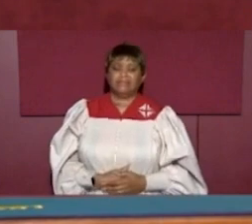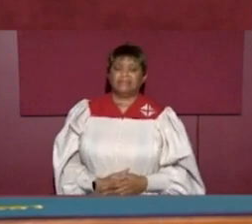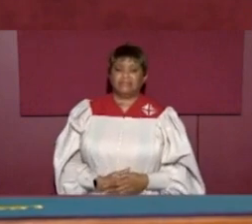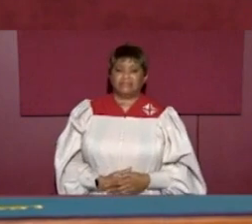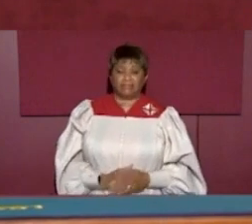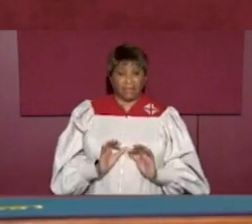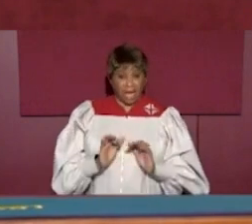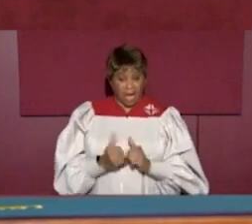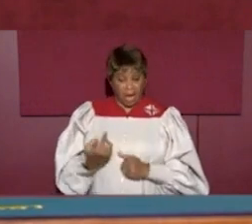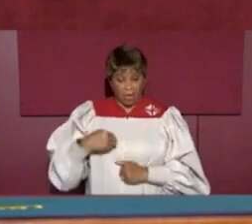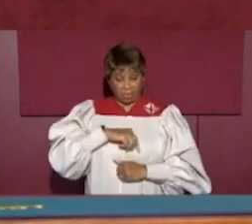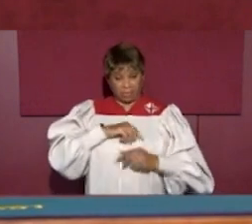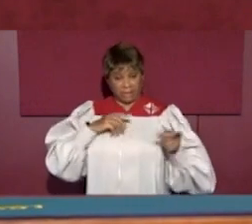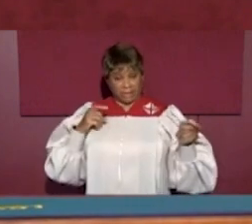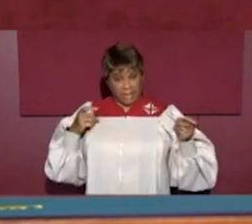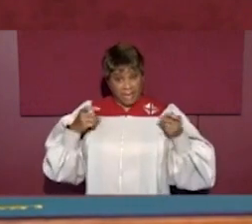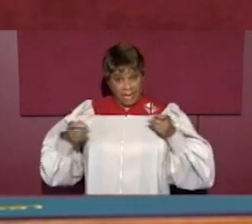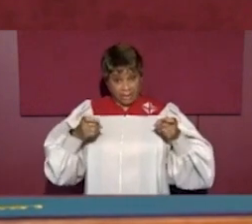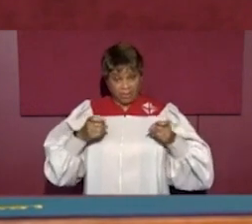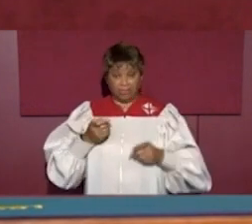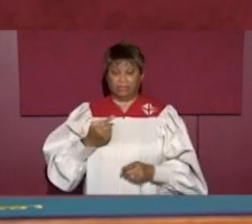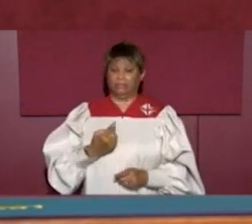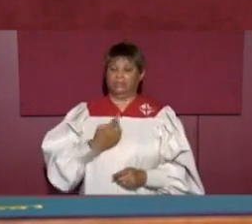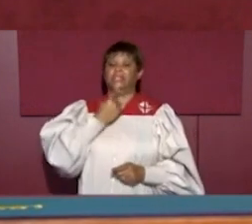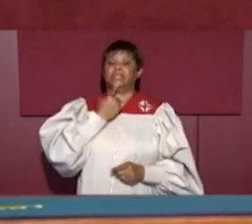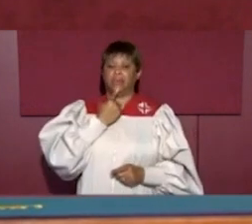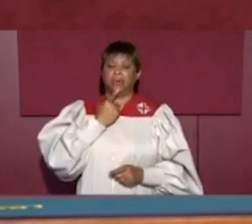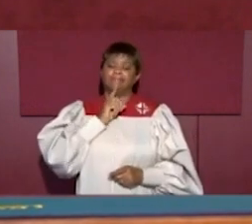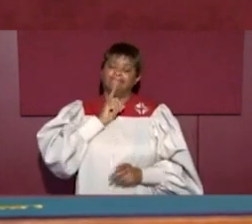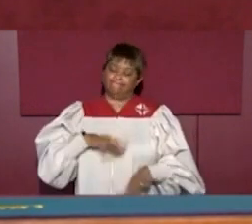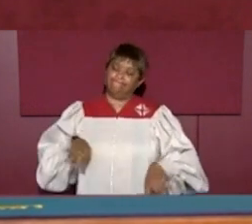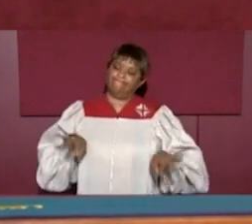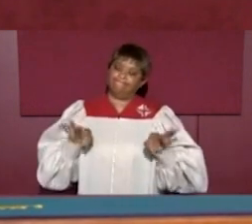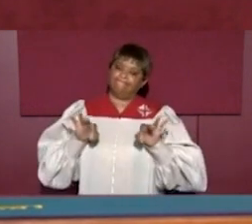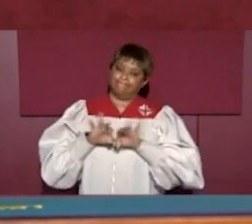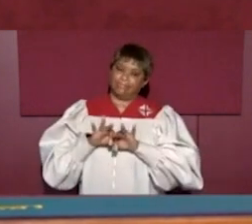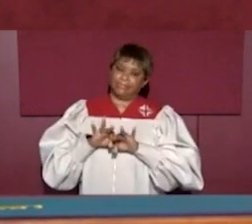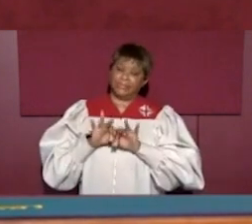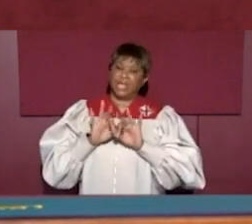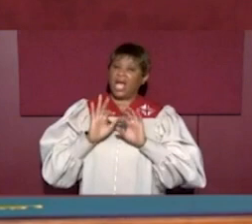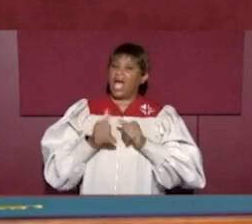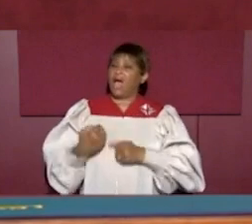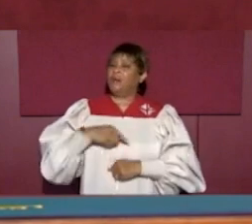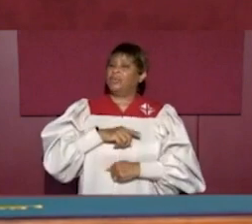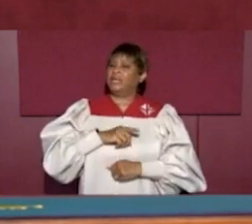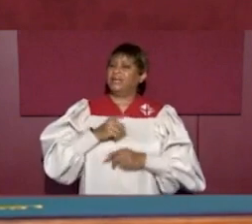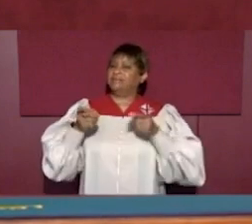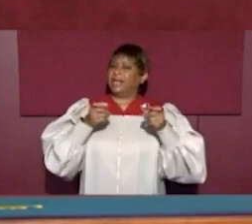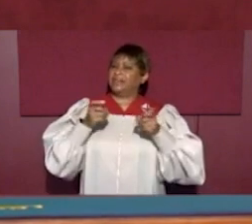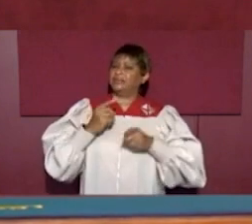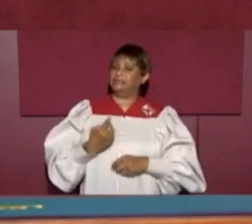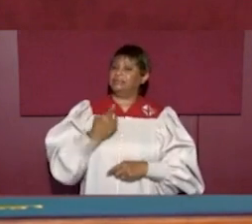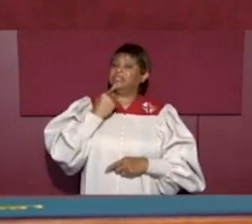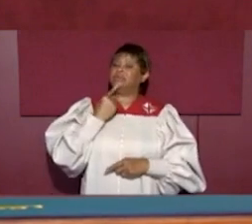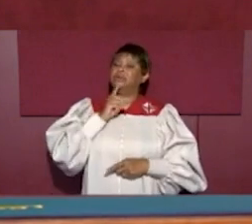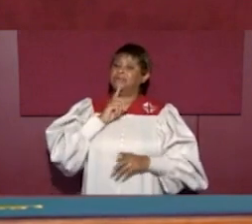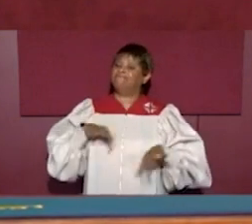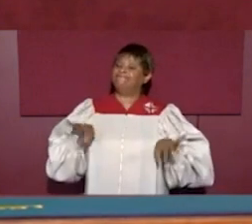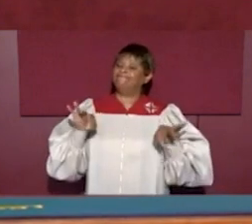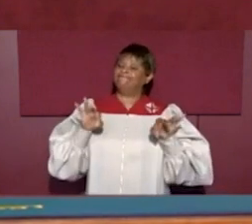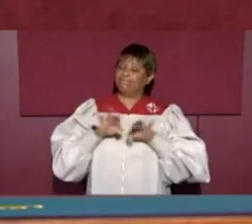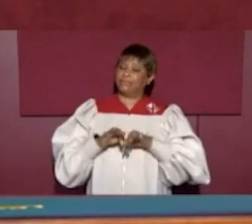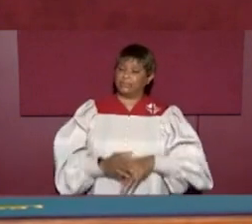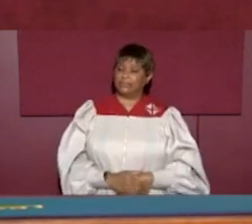You know, how we handle disappointment is essential. How we handle disappointment is